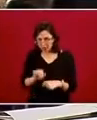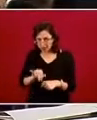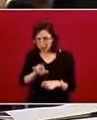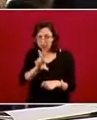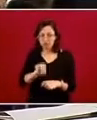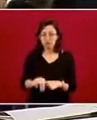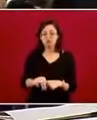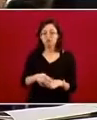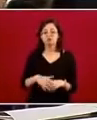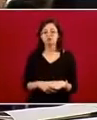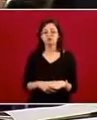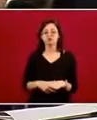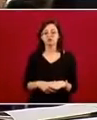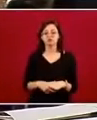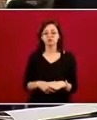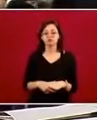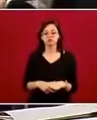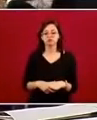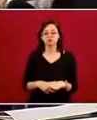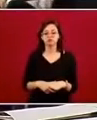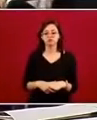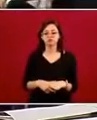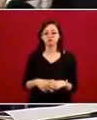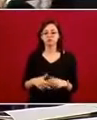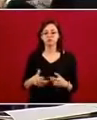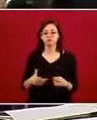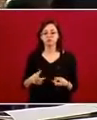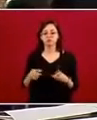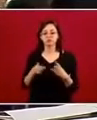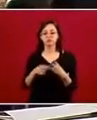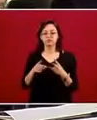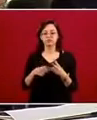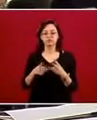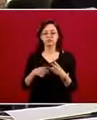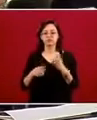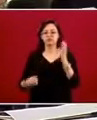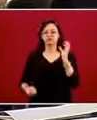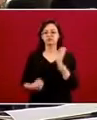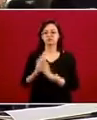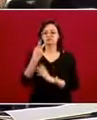are diarrhea and the loss of sense of smell.